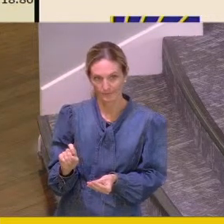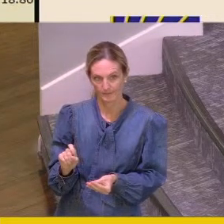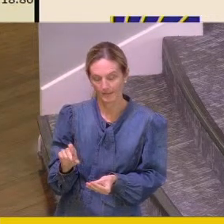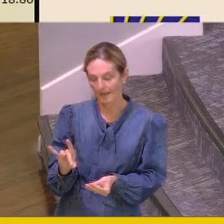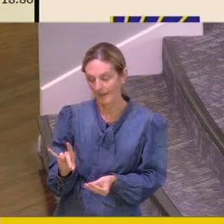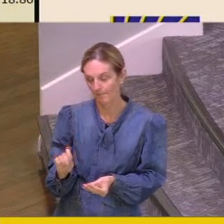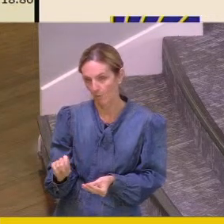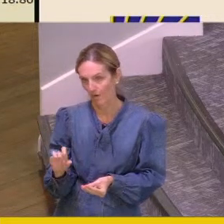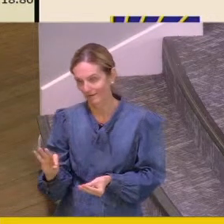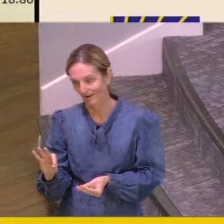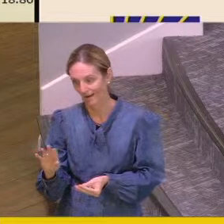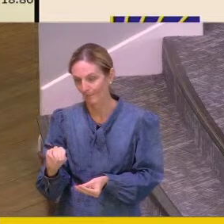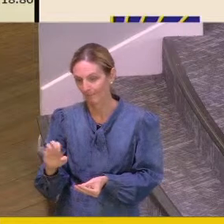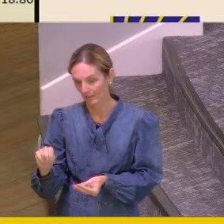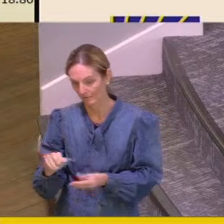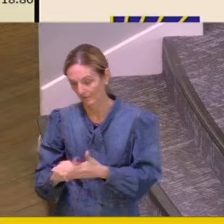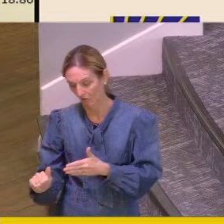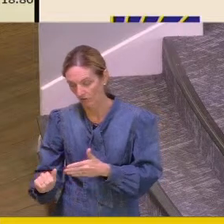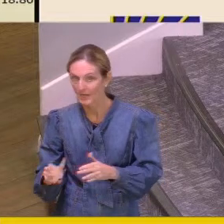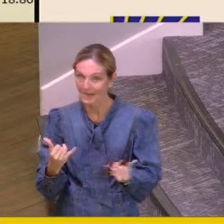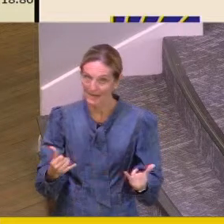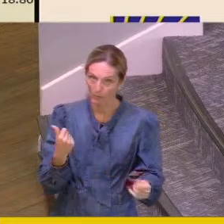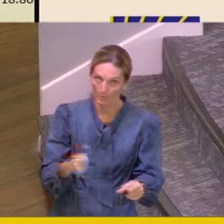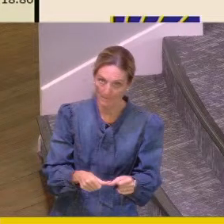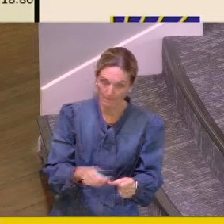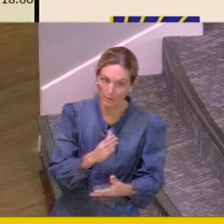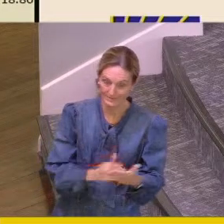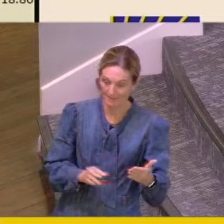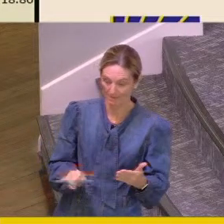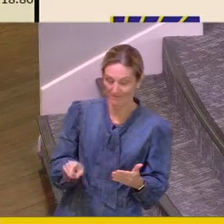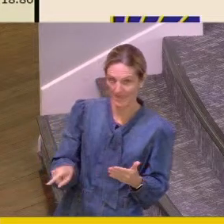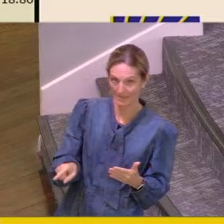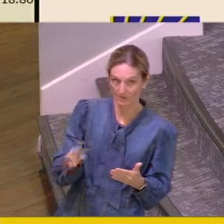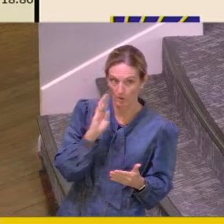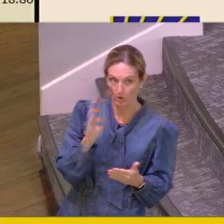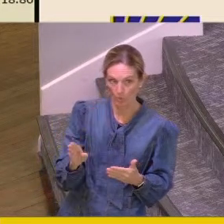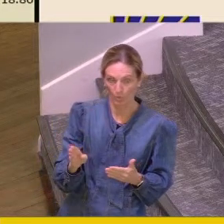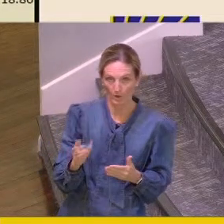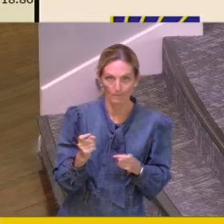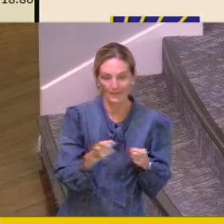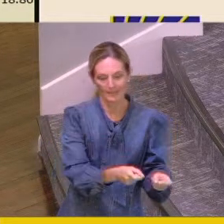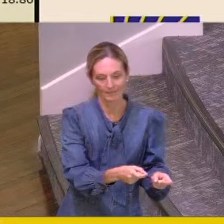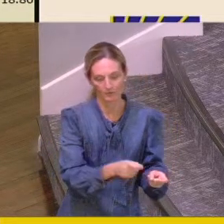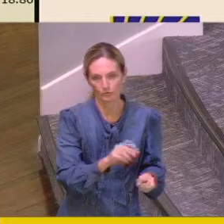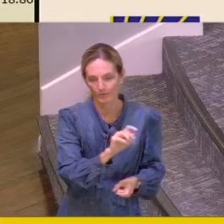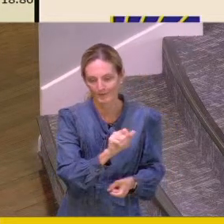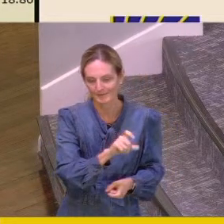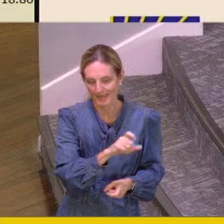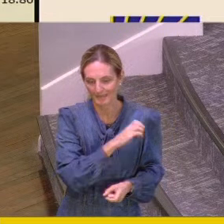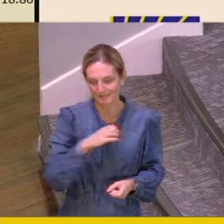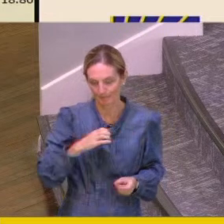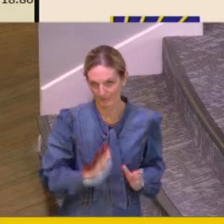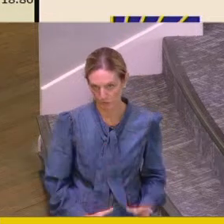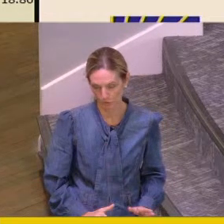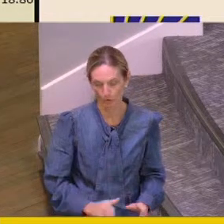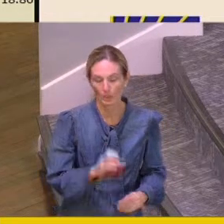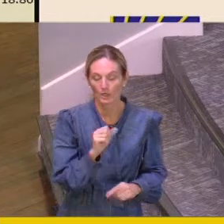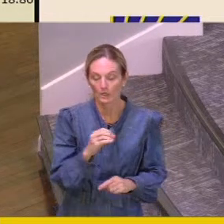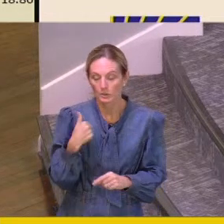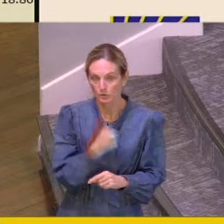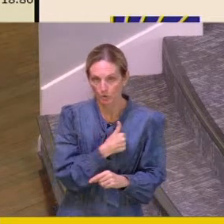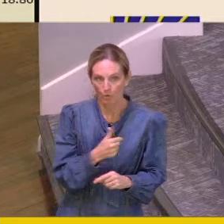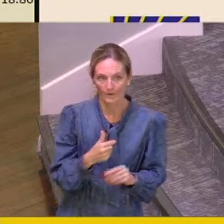$108.9 million. Keep in mind that some of that does go to the tax commissioner. So we did share our